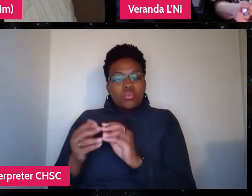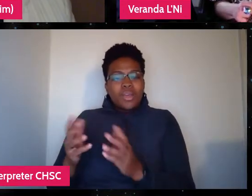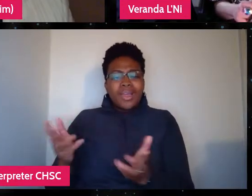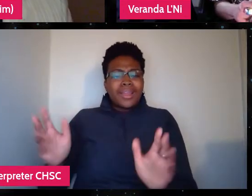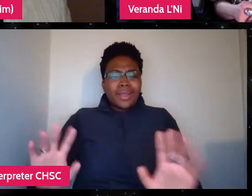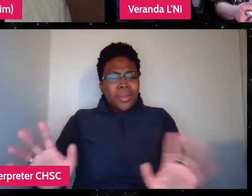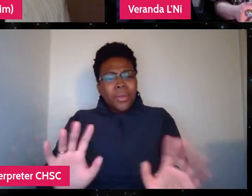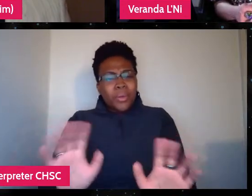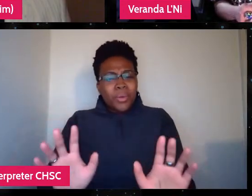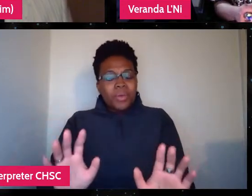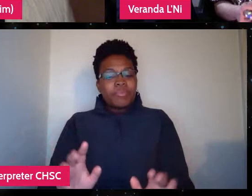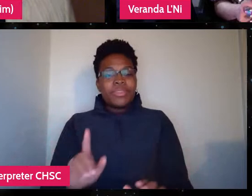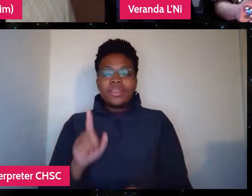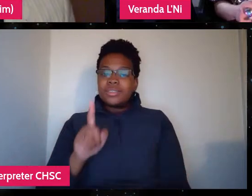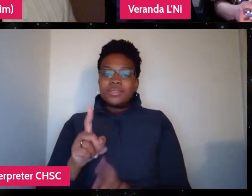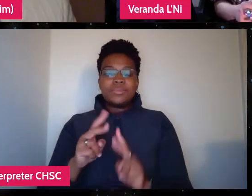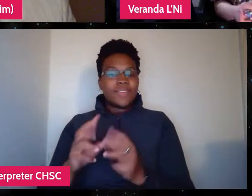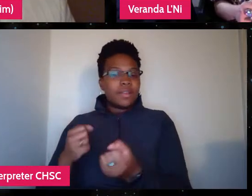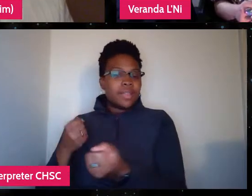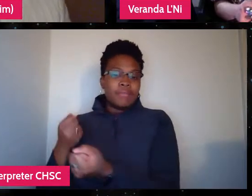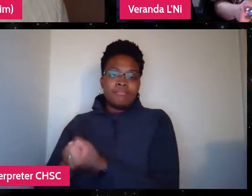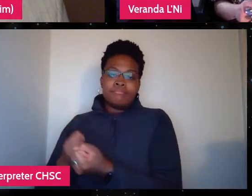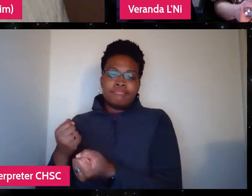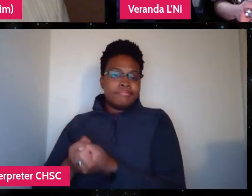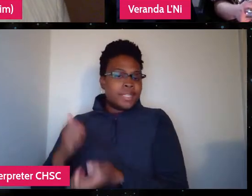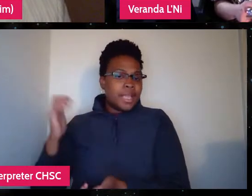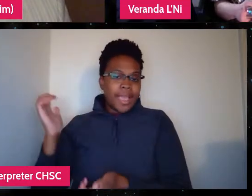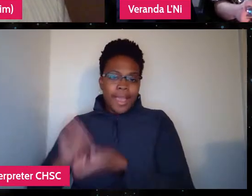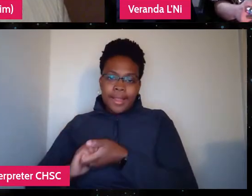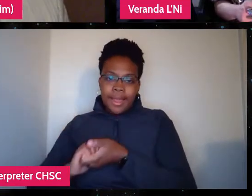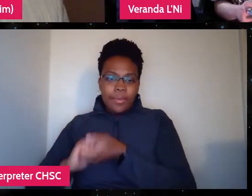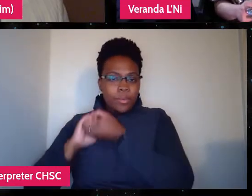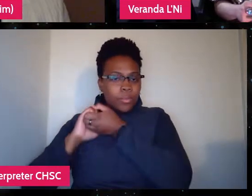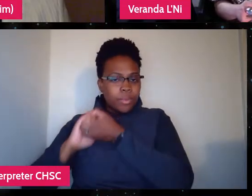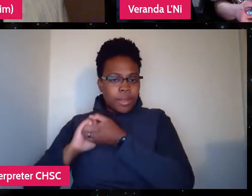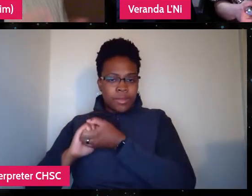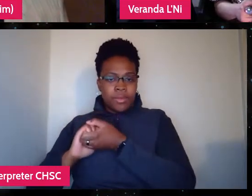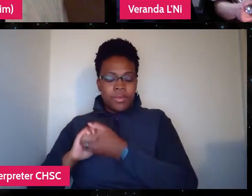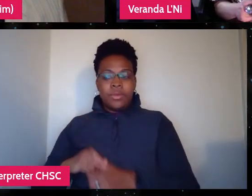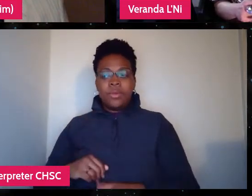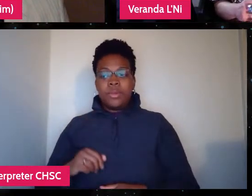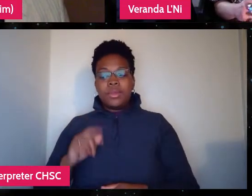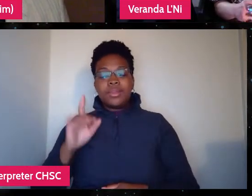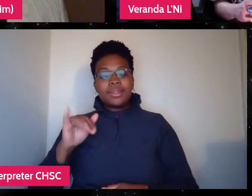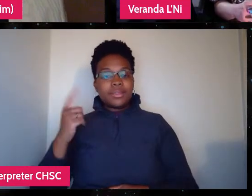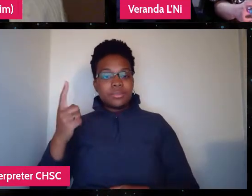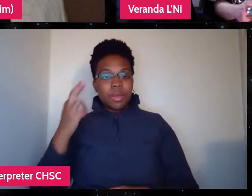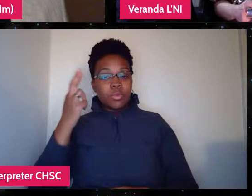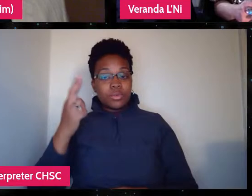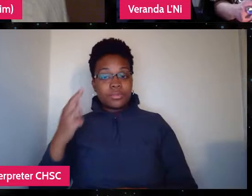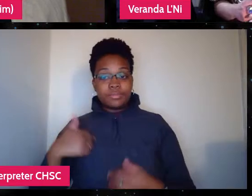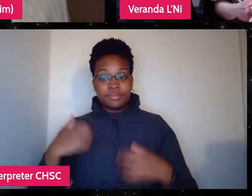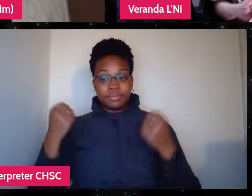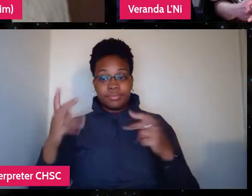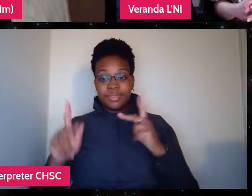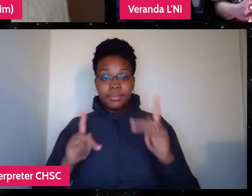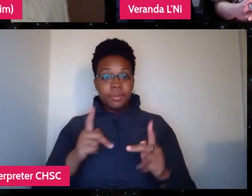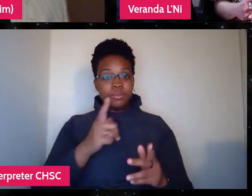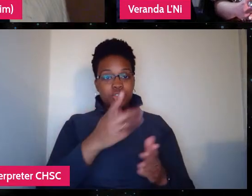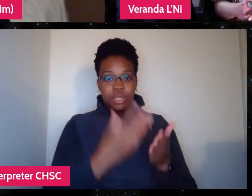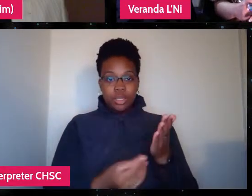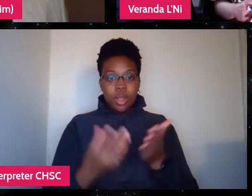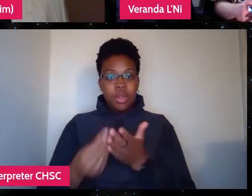an ally, you know. So I think maybe that's one of the reasons. And she's had so many people that she's lost to